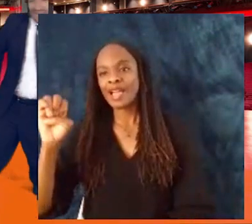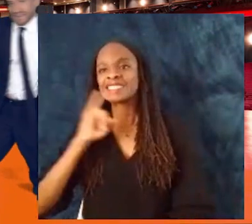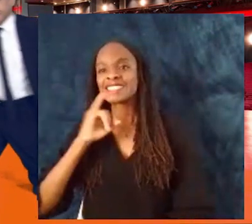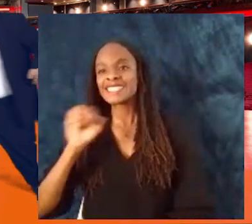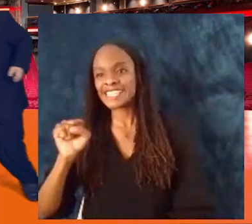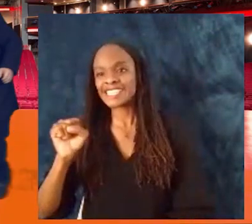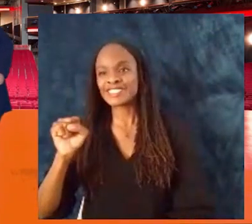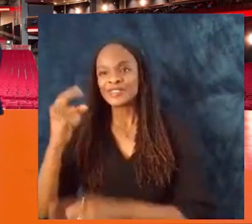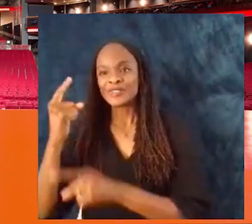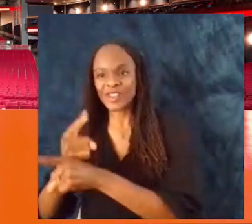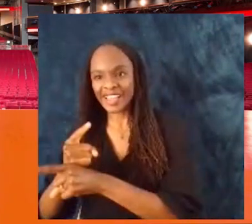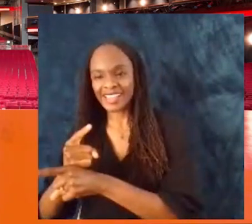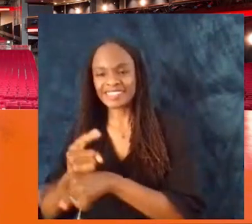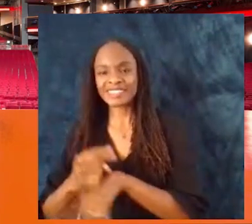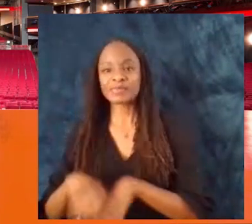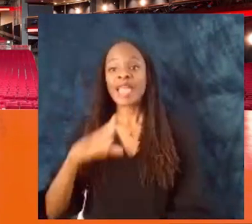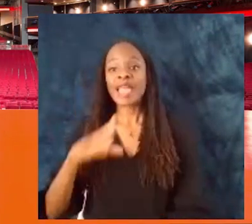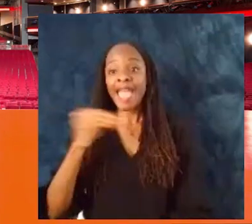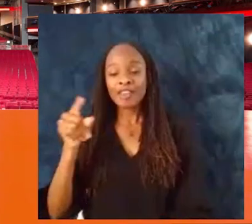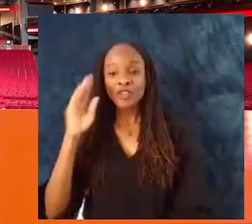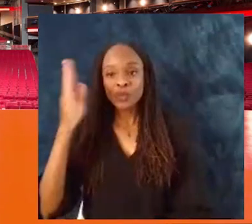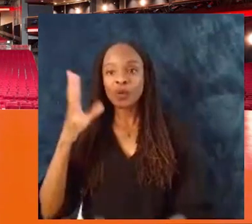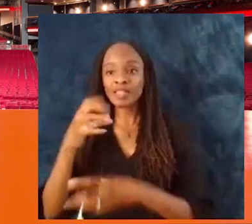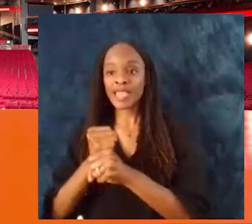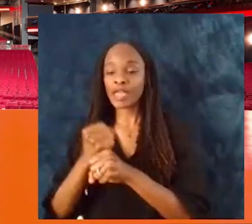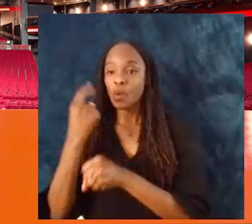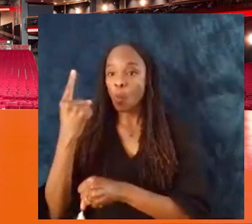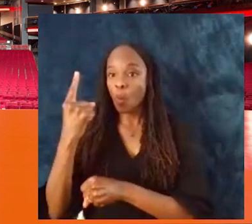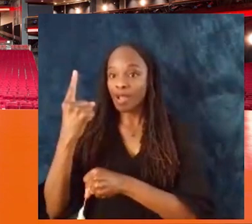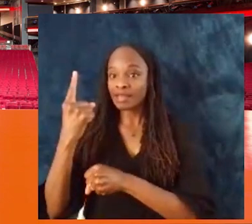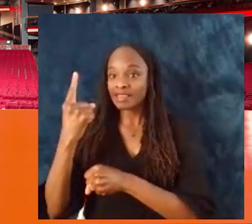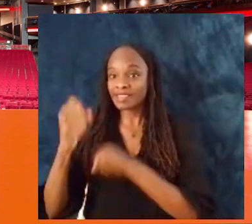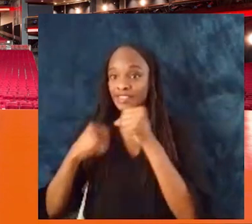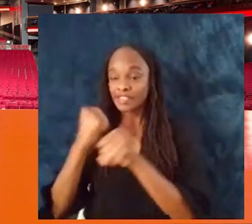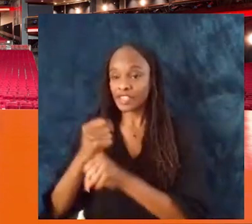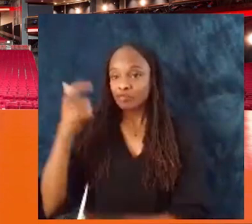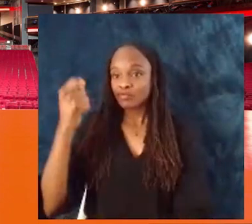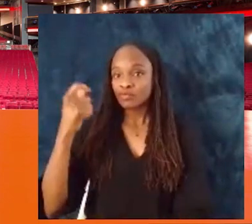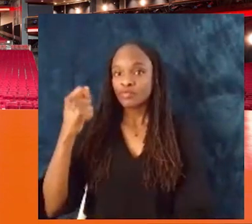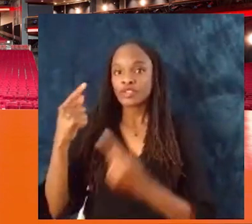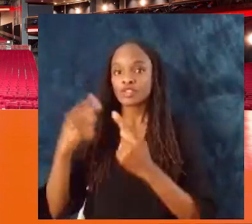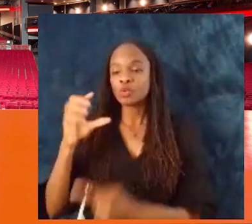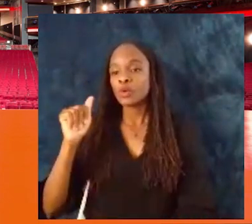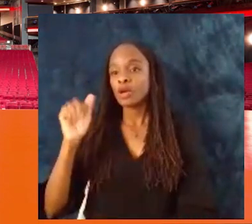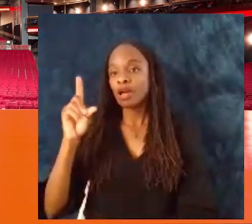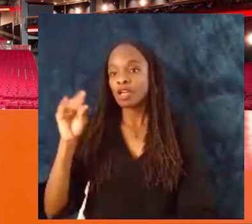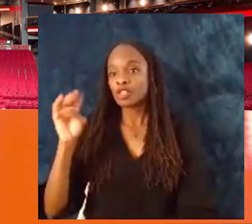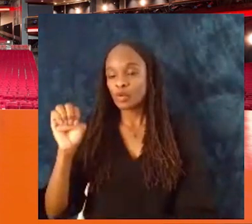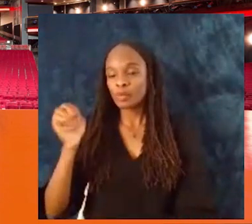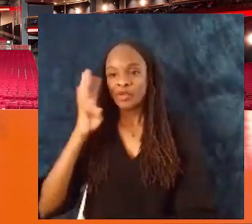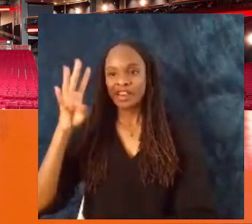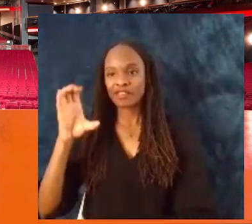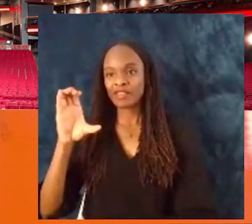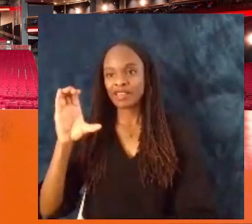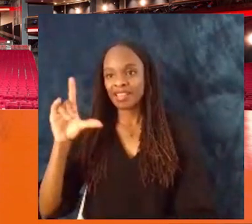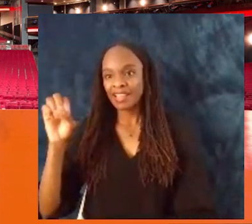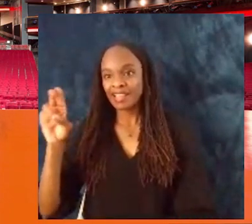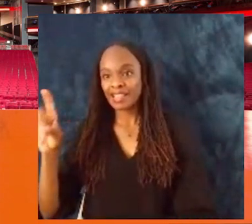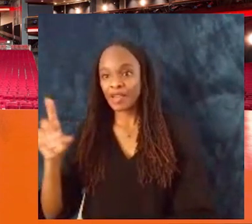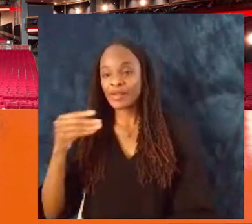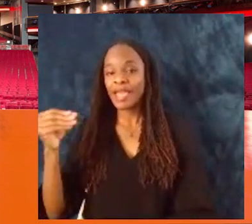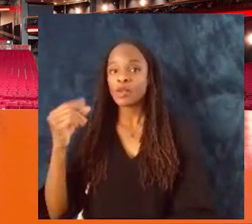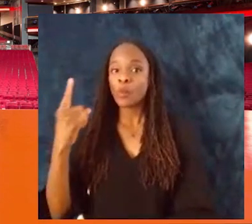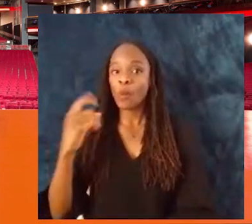And you will get a one-year subscription to Adobe Creative Cloud. As well as a one-year membership to